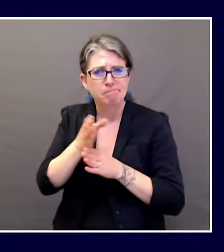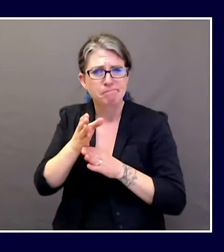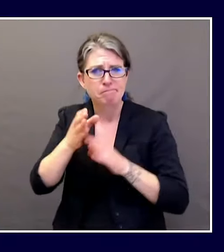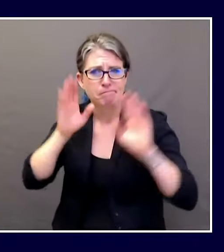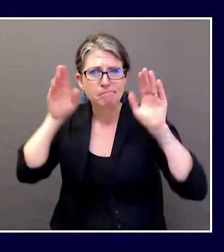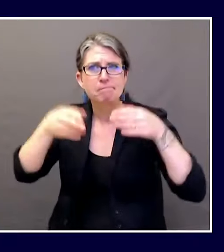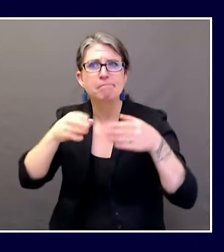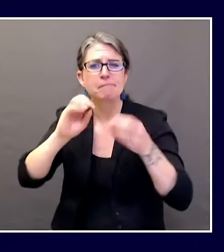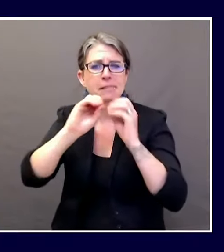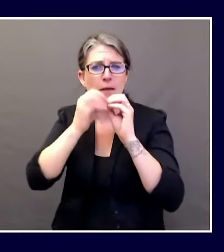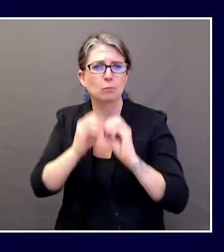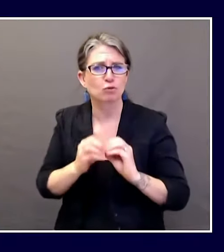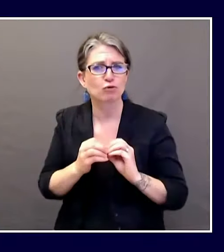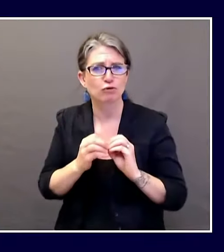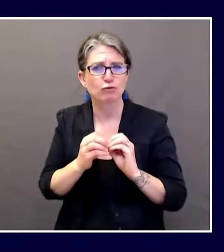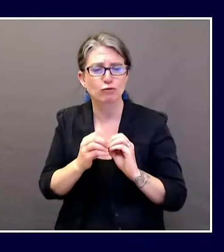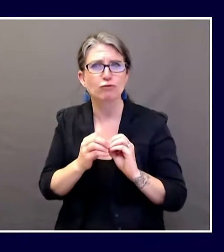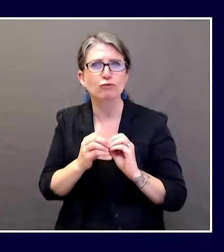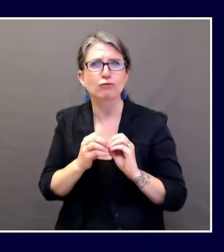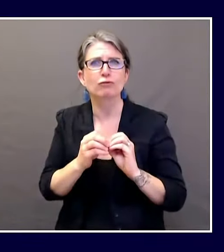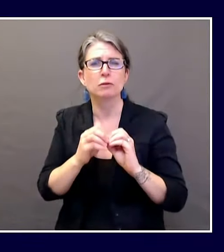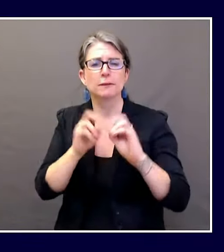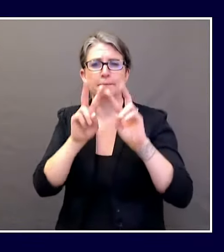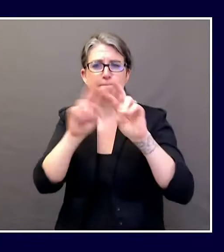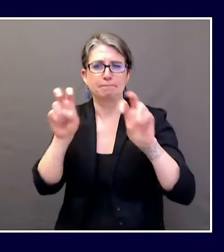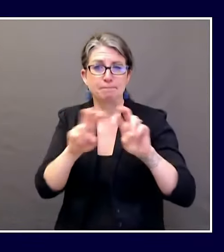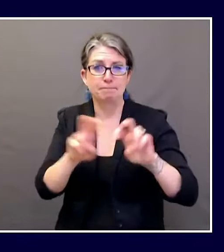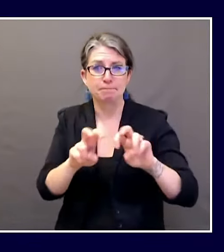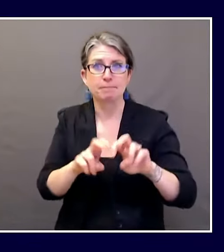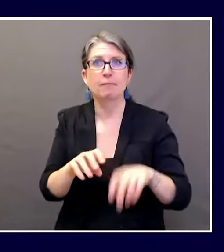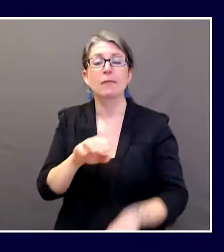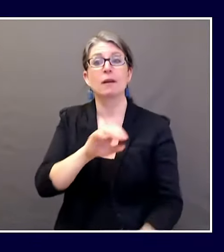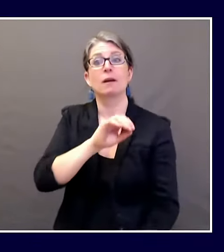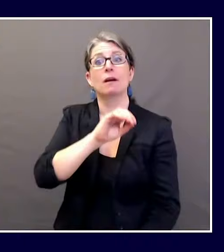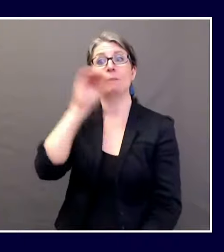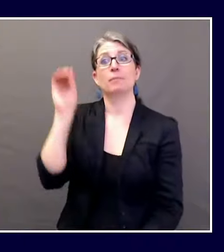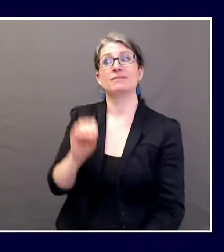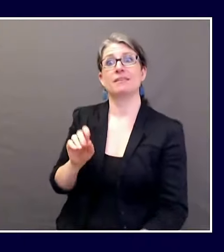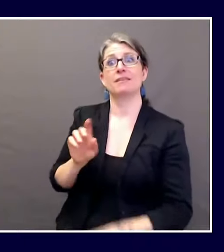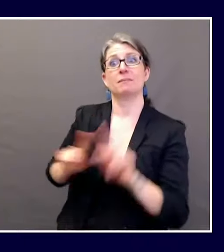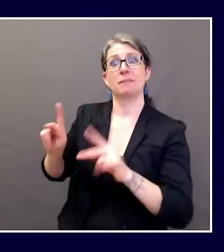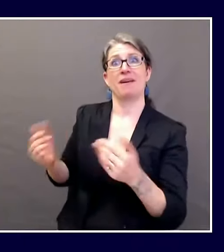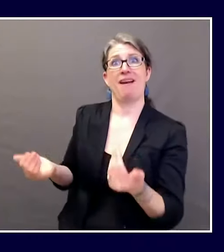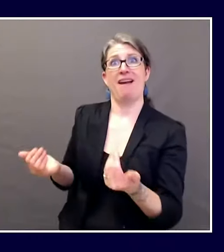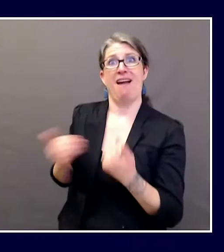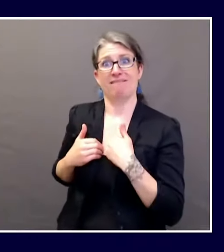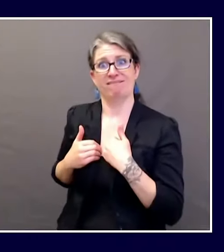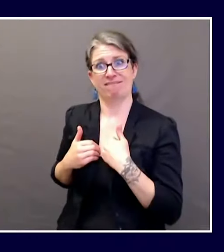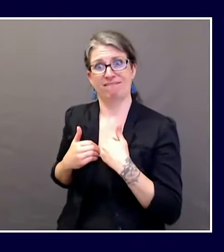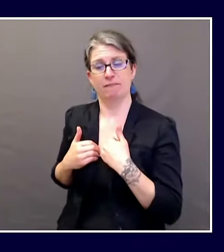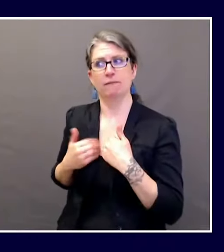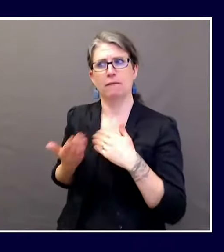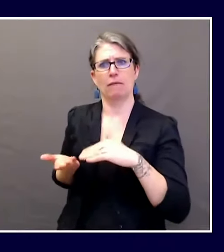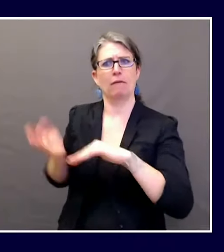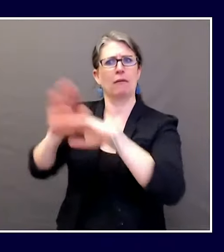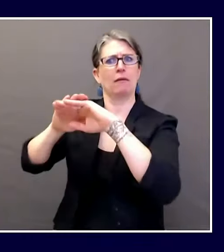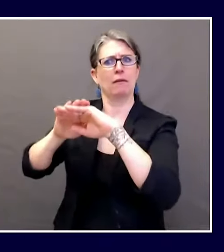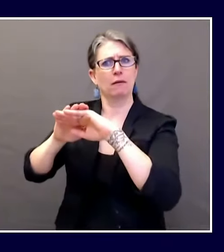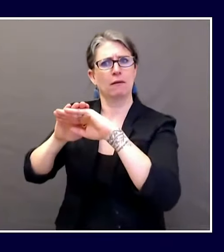cases in the state has risen over the last 2 weeks from about 170 to about 200. But in that